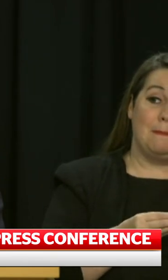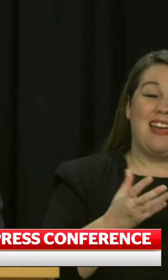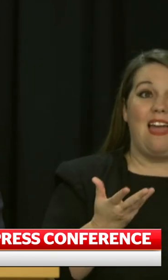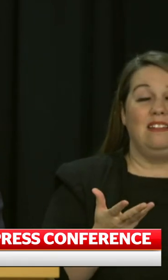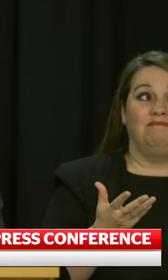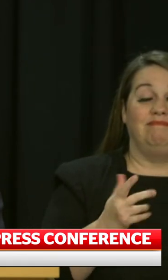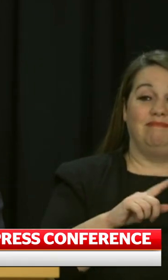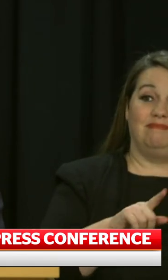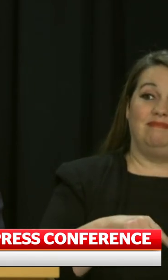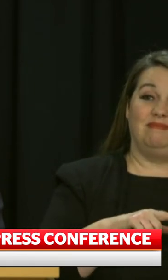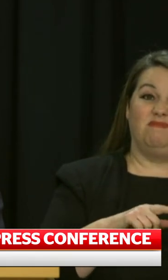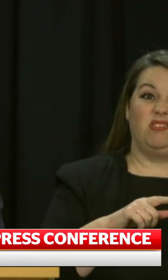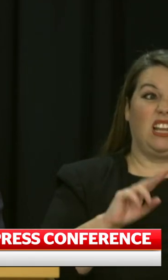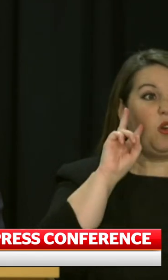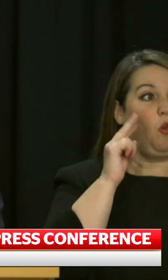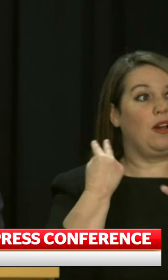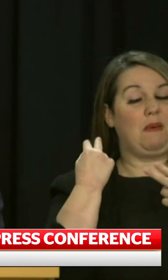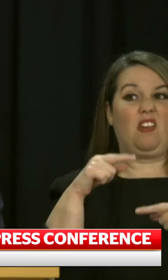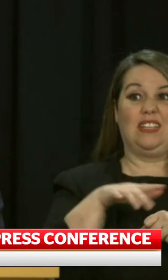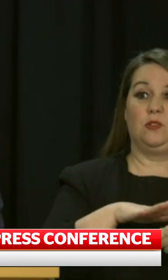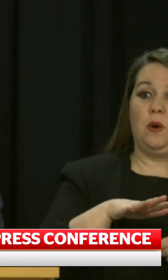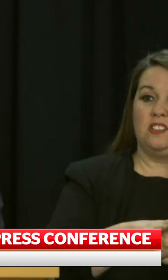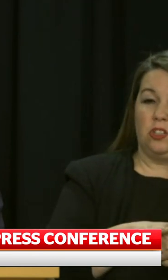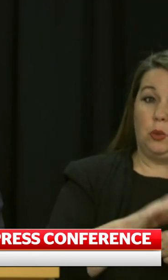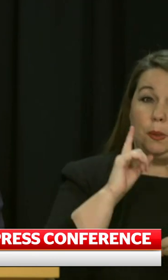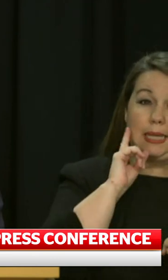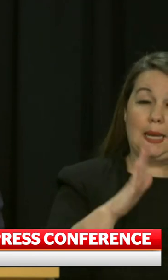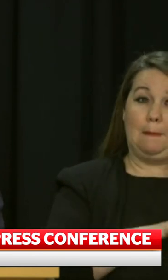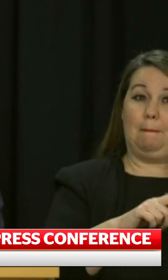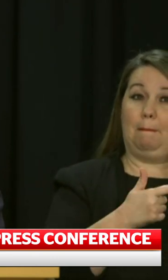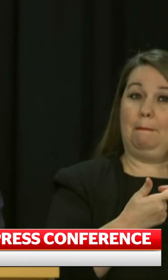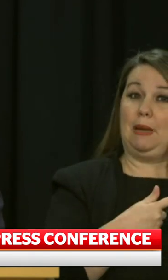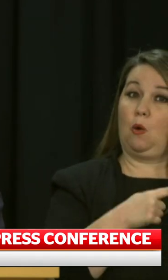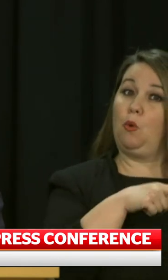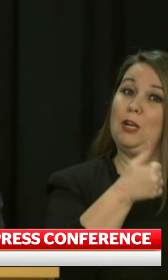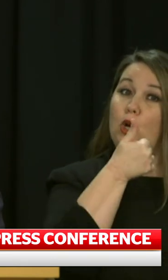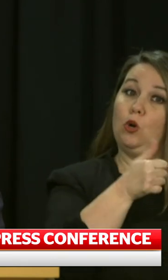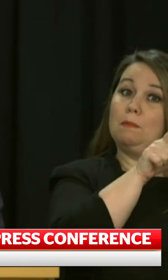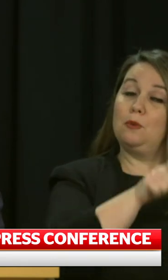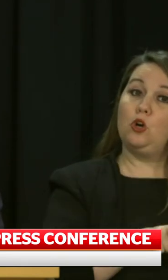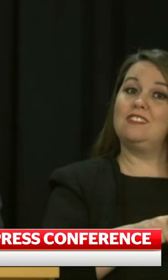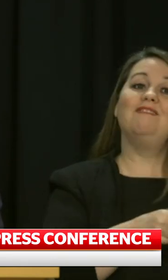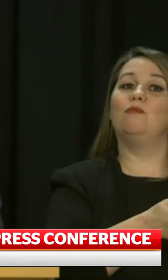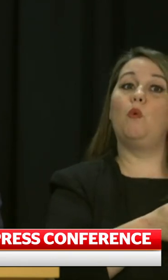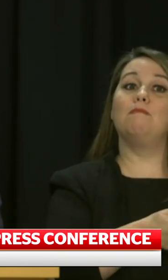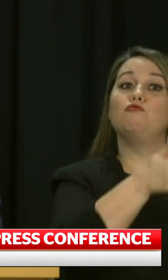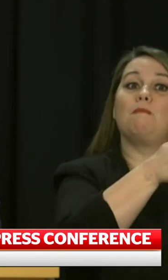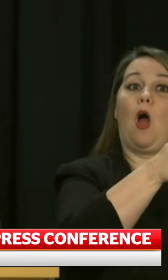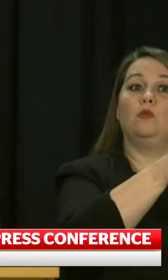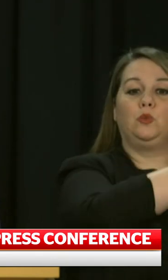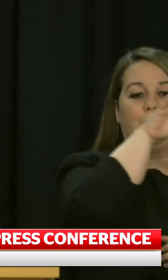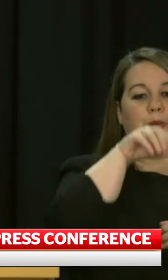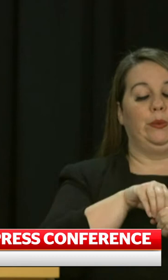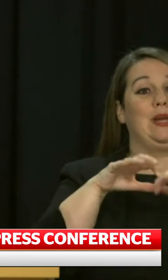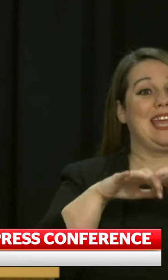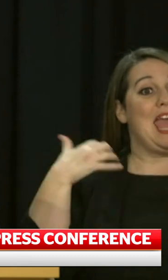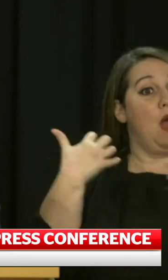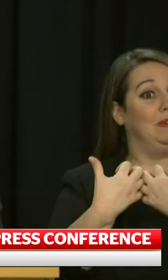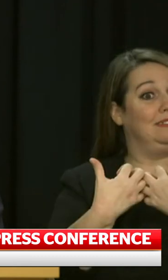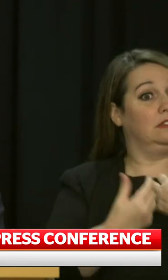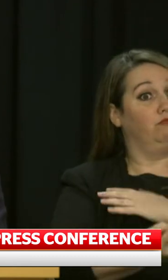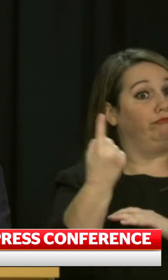guess looking back on that, do you think that she would have been a good person for promotion into cabinet?